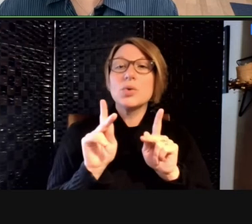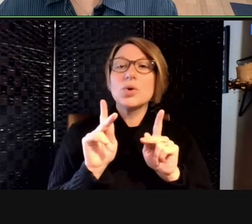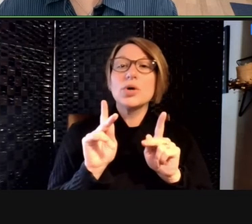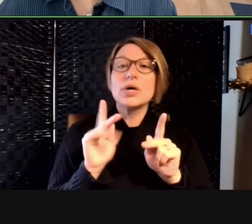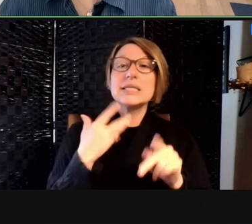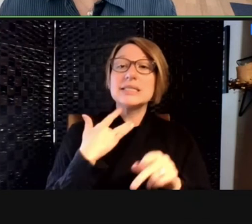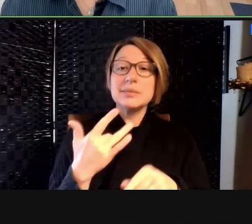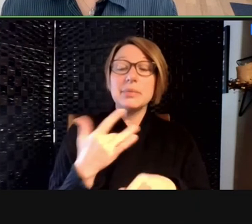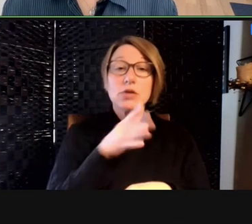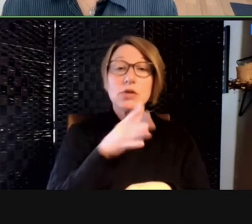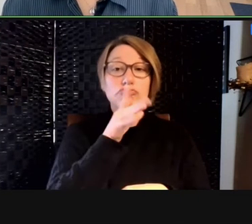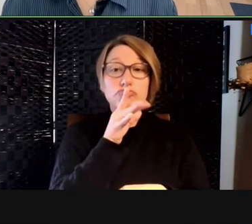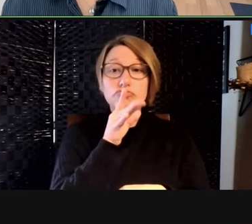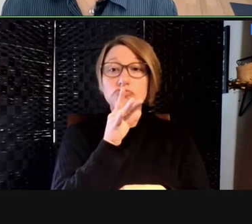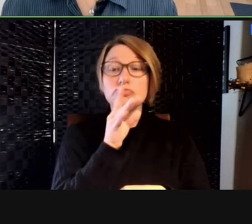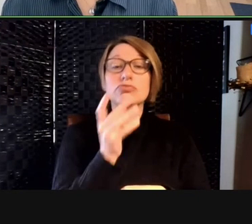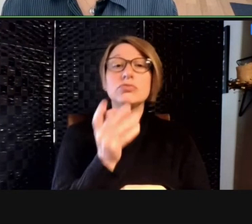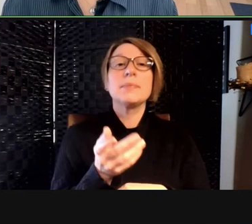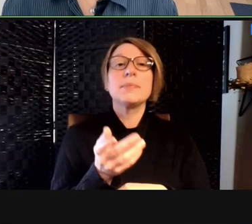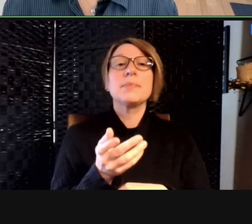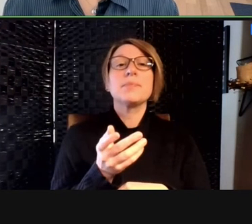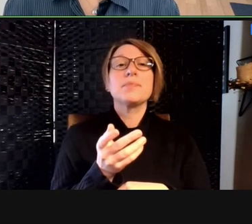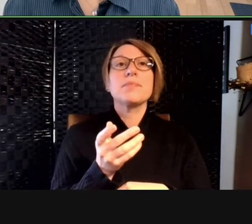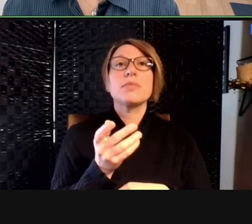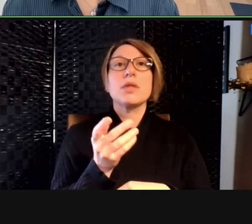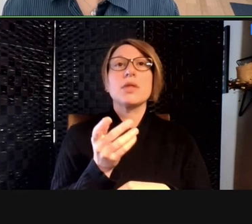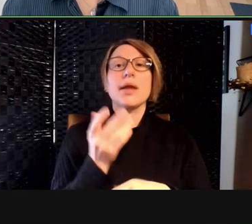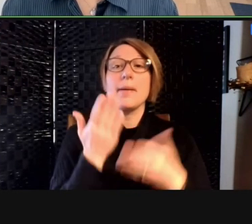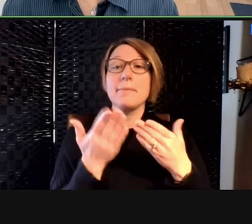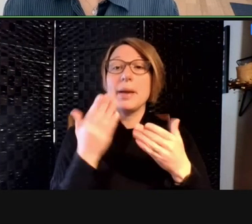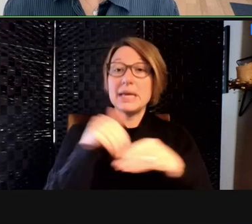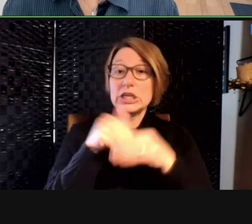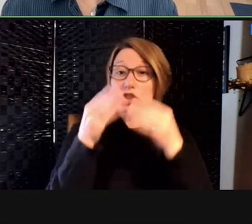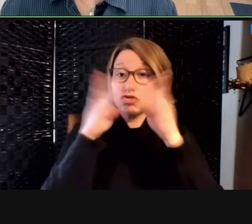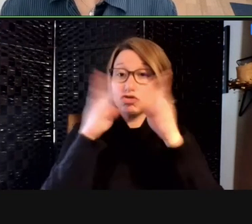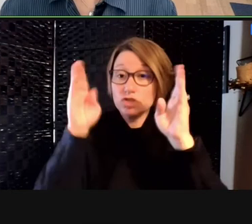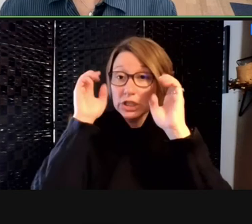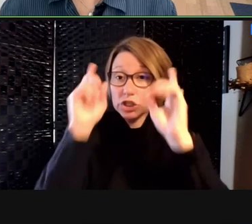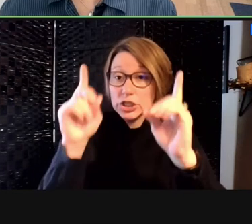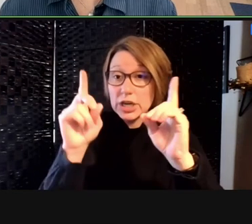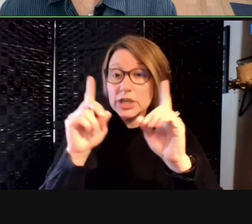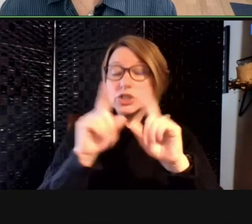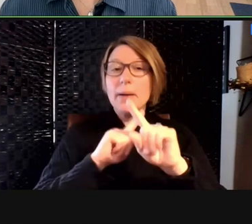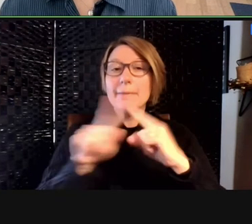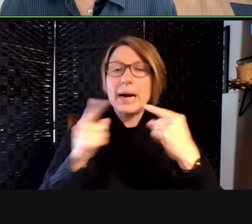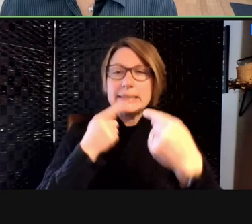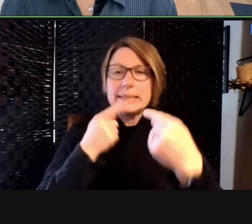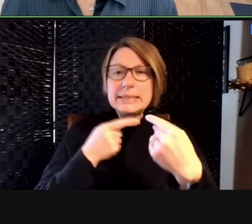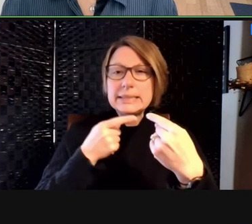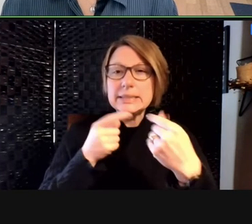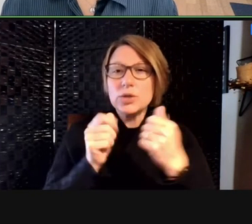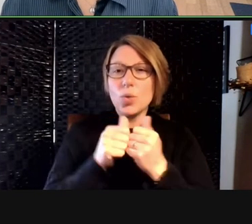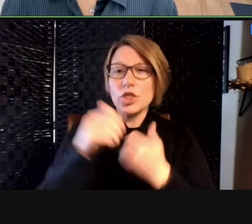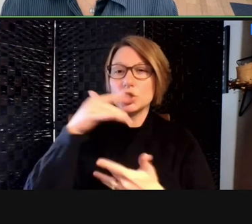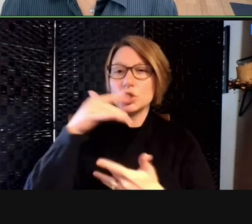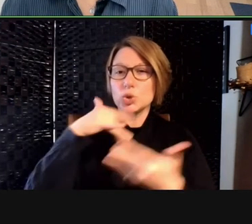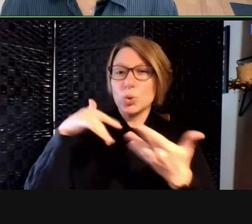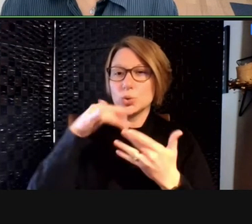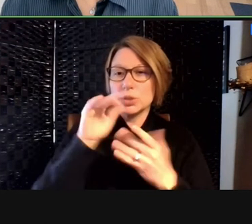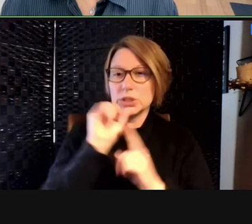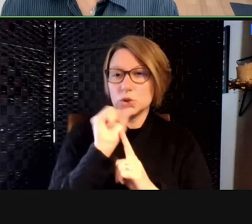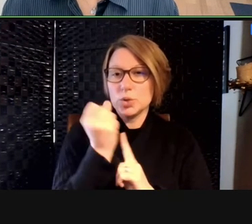spoken language and would maybe be in general education settings but had difficulty in social situations. So